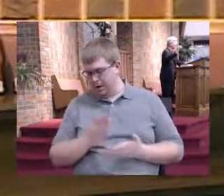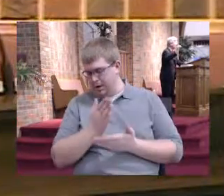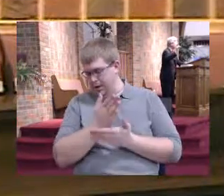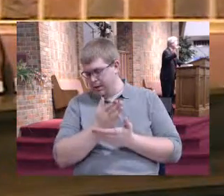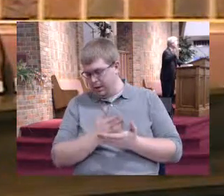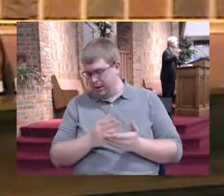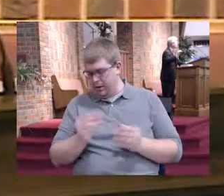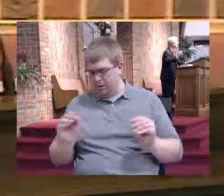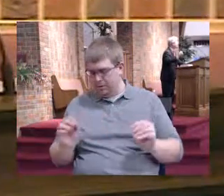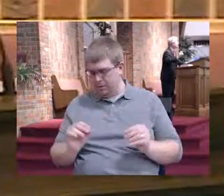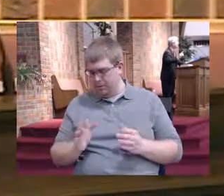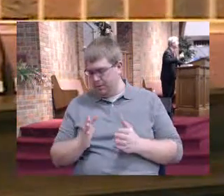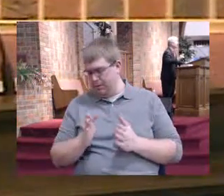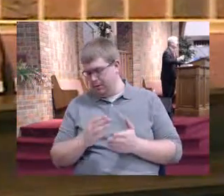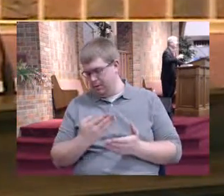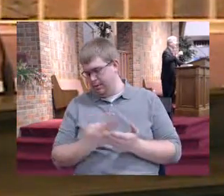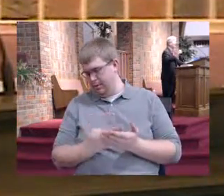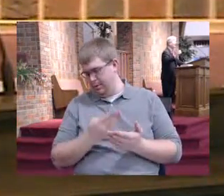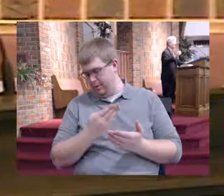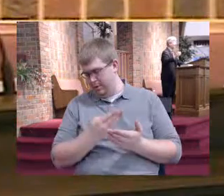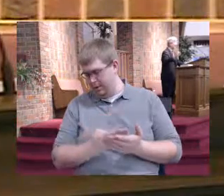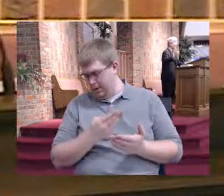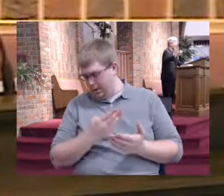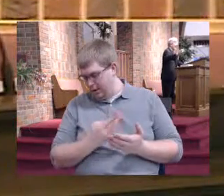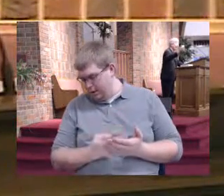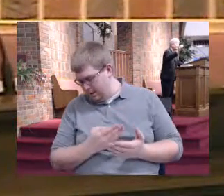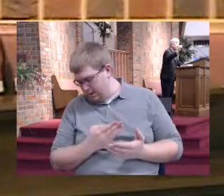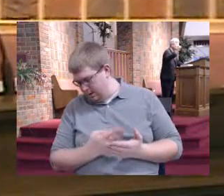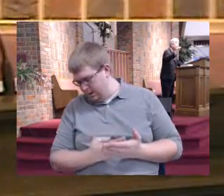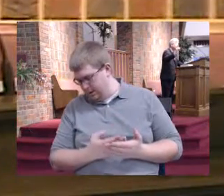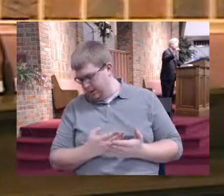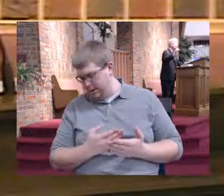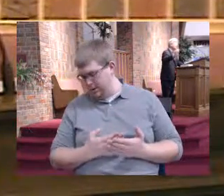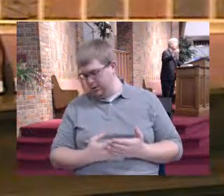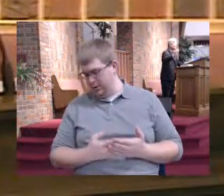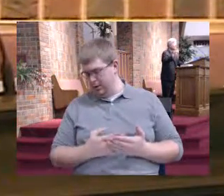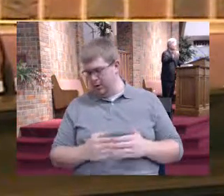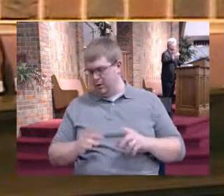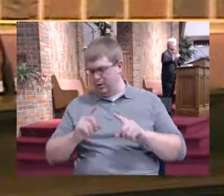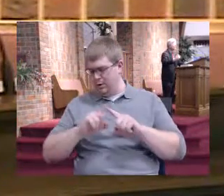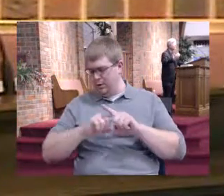below, a little silver and a little